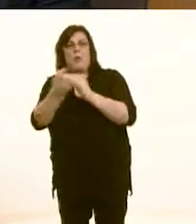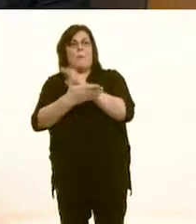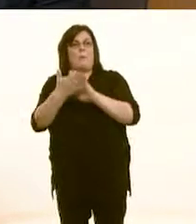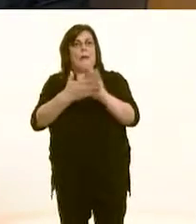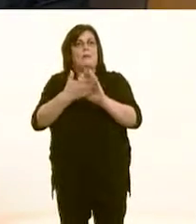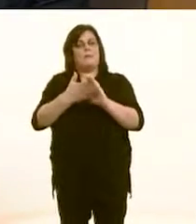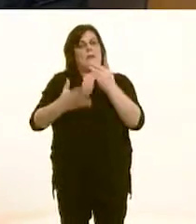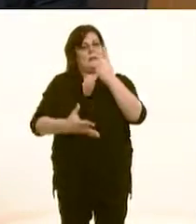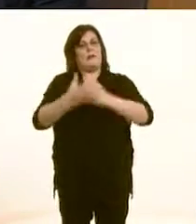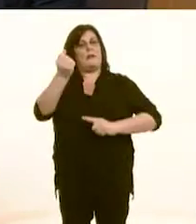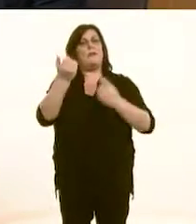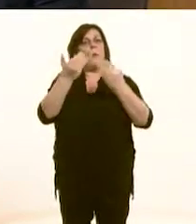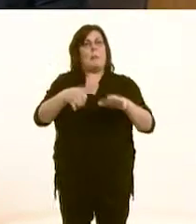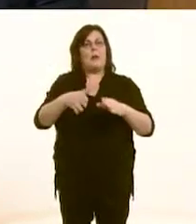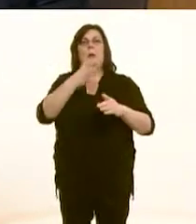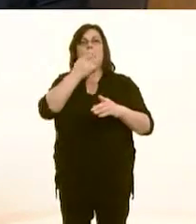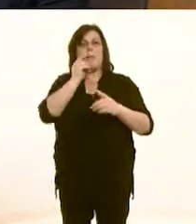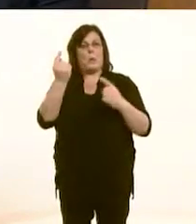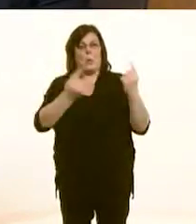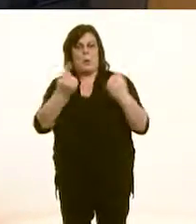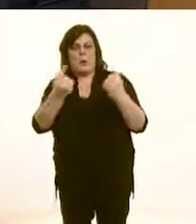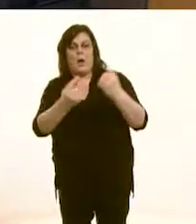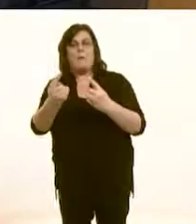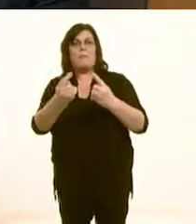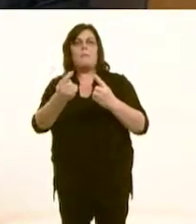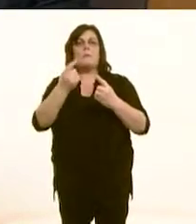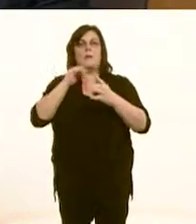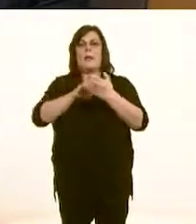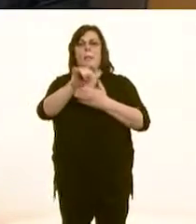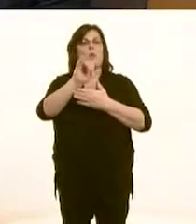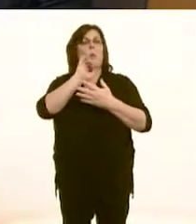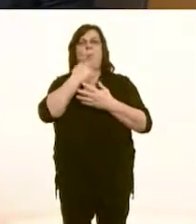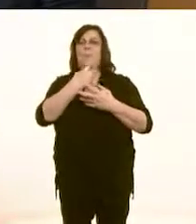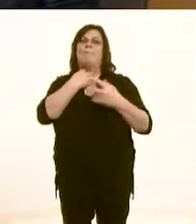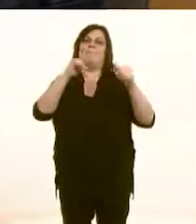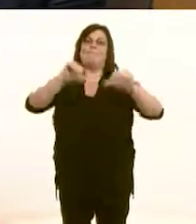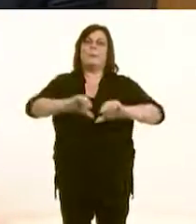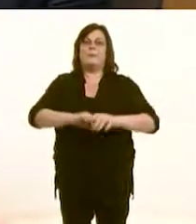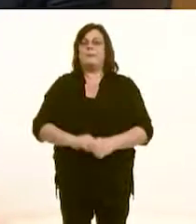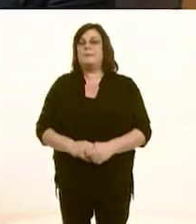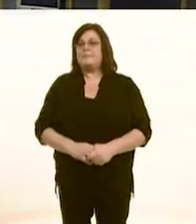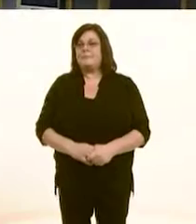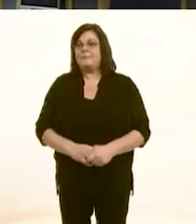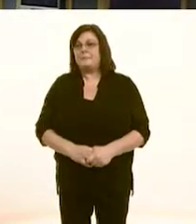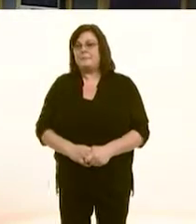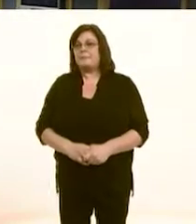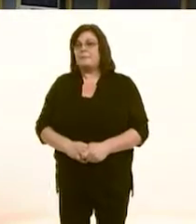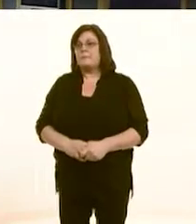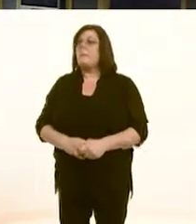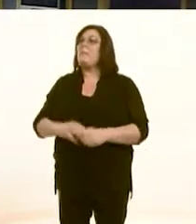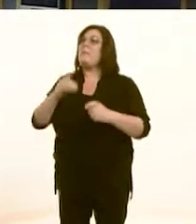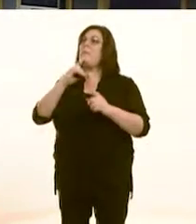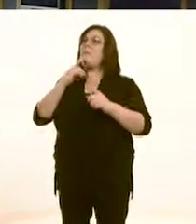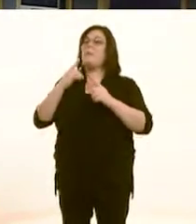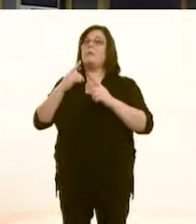that the people who work there and the people who use it would not be let down. Mike Hedges. First Minister, do you agree with me that the progress made